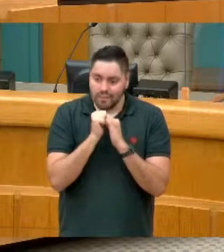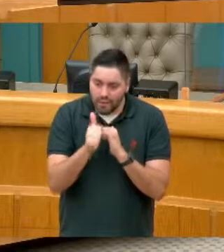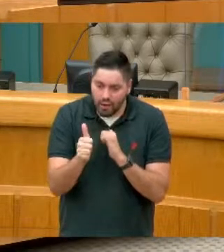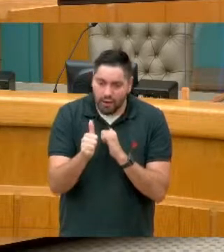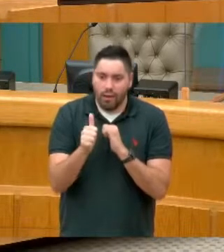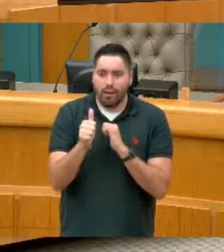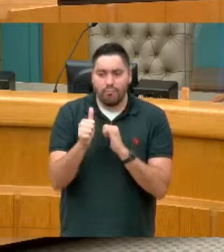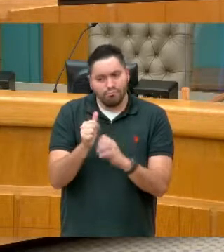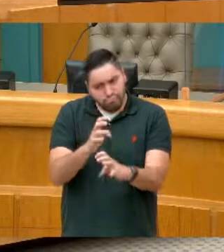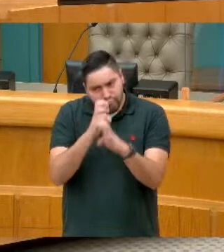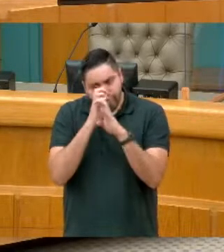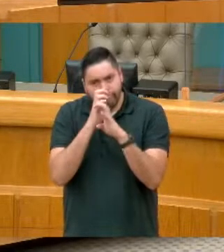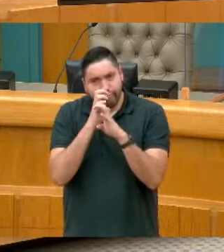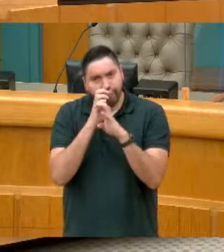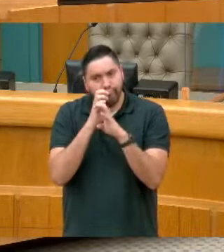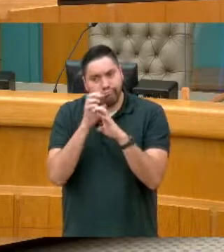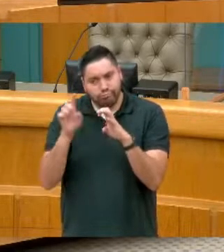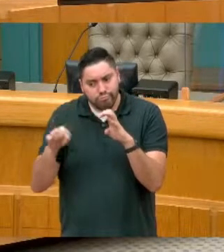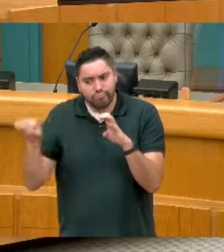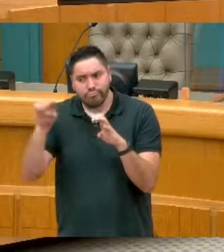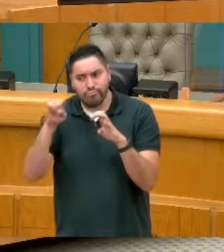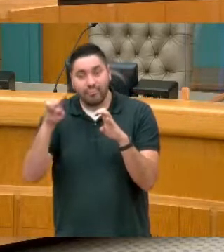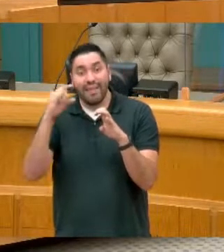of the masks and the